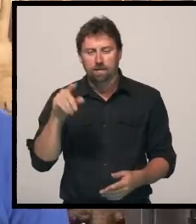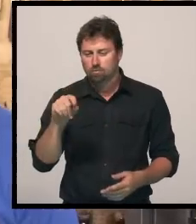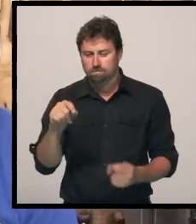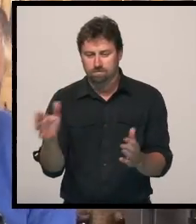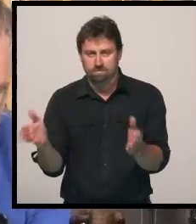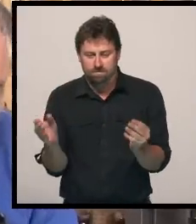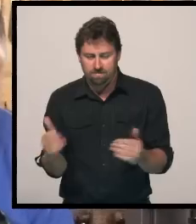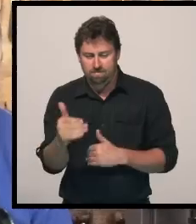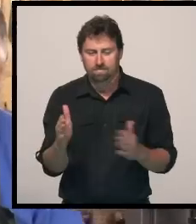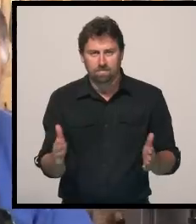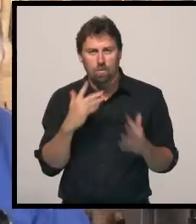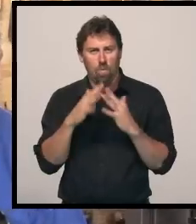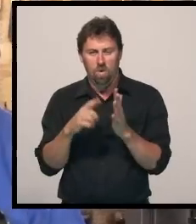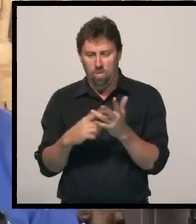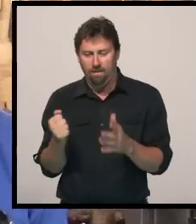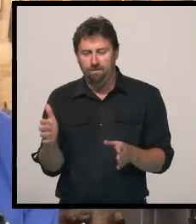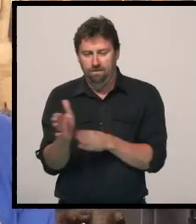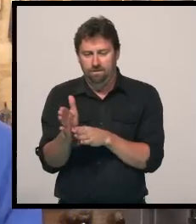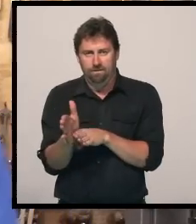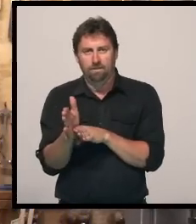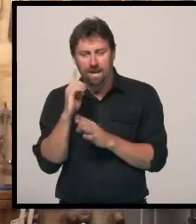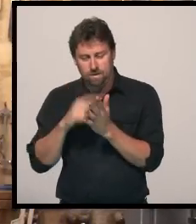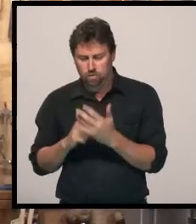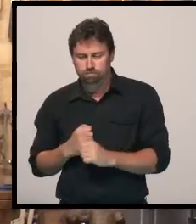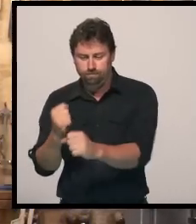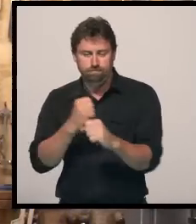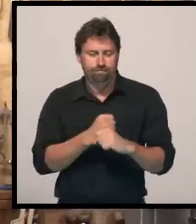Okay, now we've just got to clean this up.